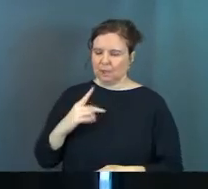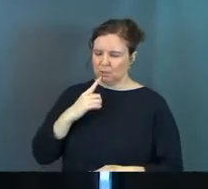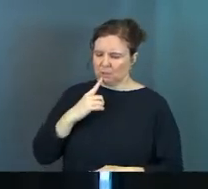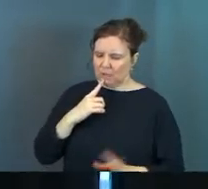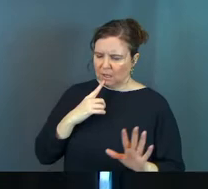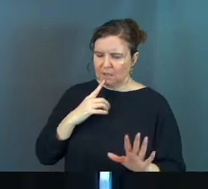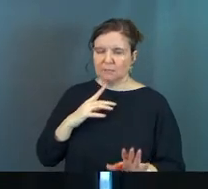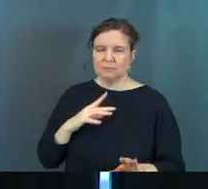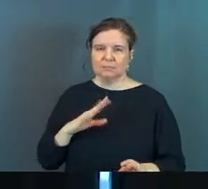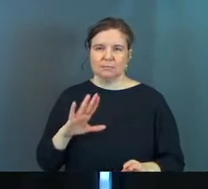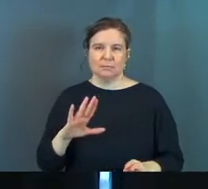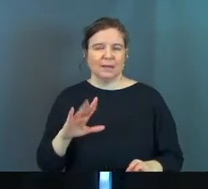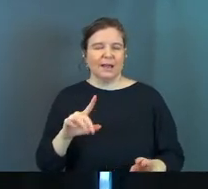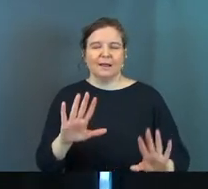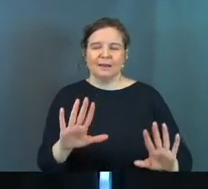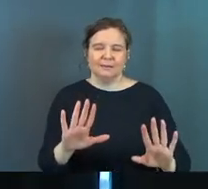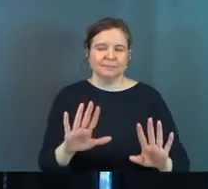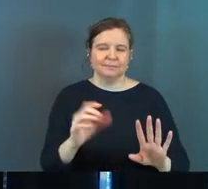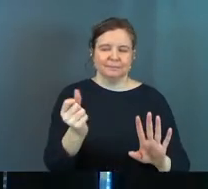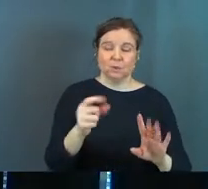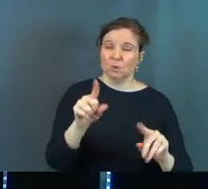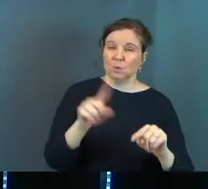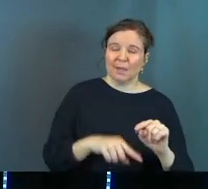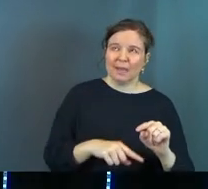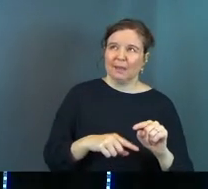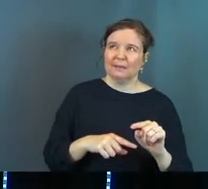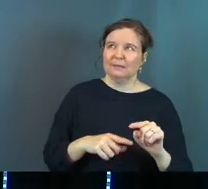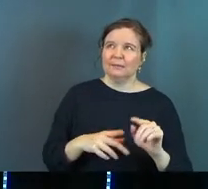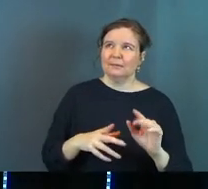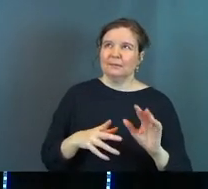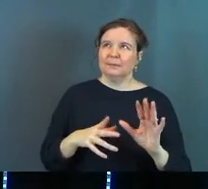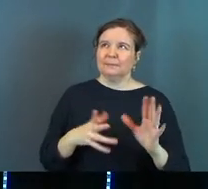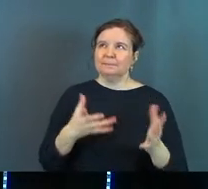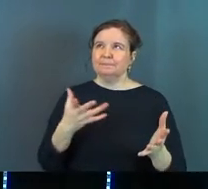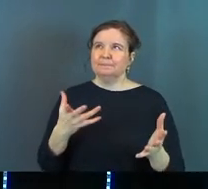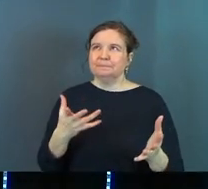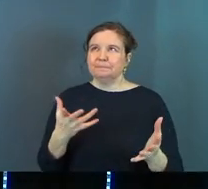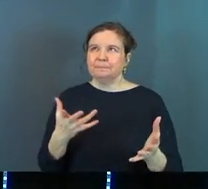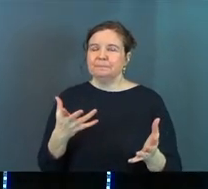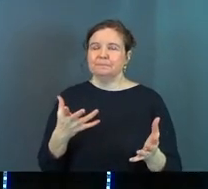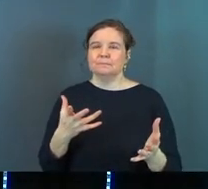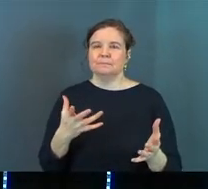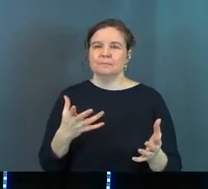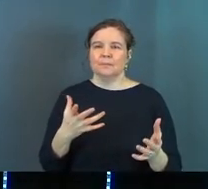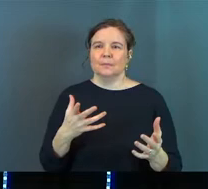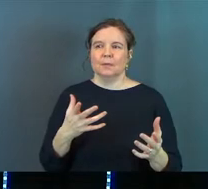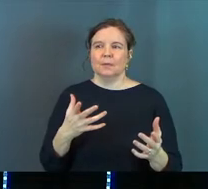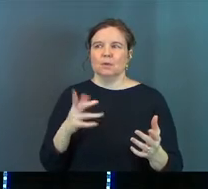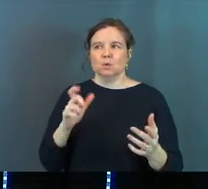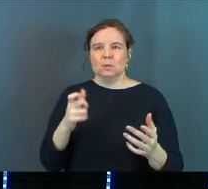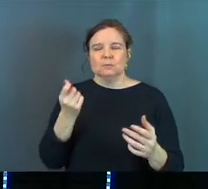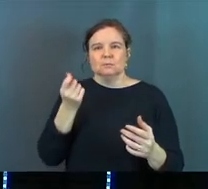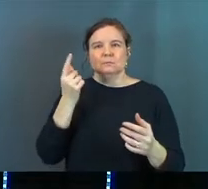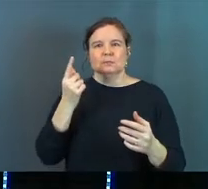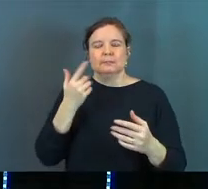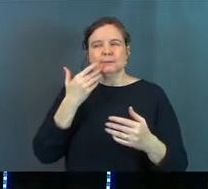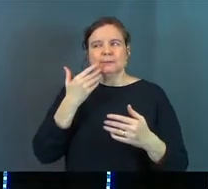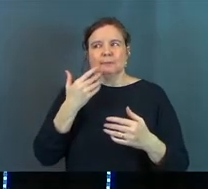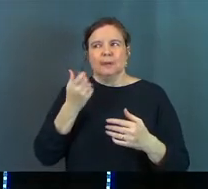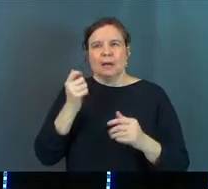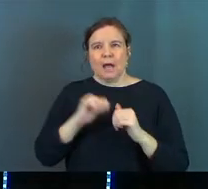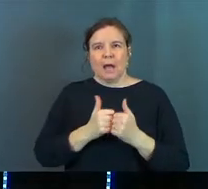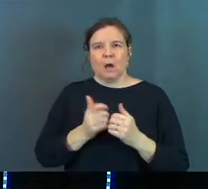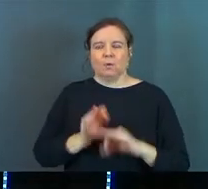says, you can't overestimate or overappreciate